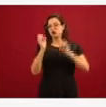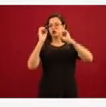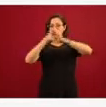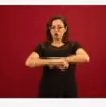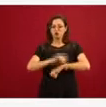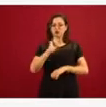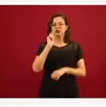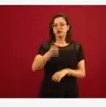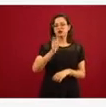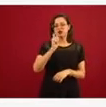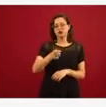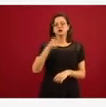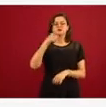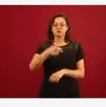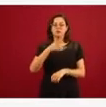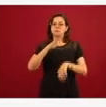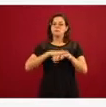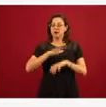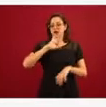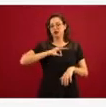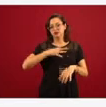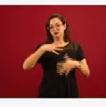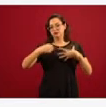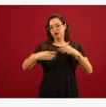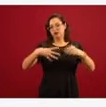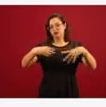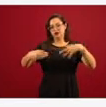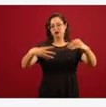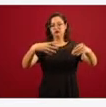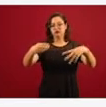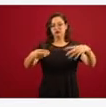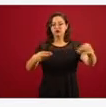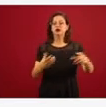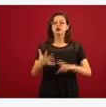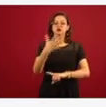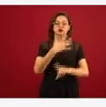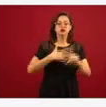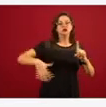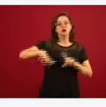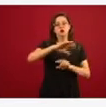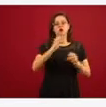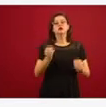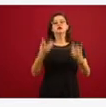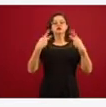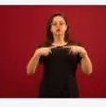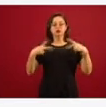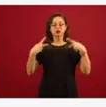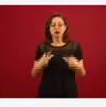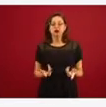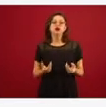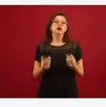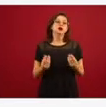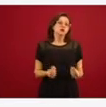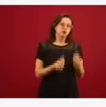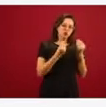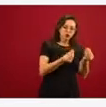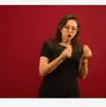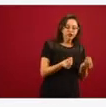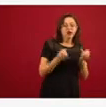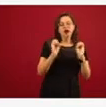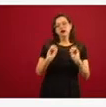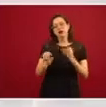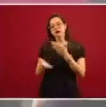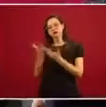And of course, the ones that are in a darker shade of green are the states that have a higher incidence rate, accumulated incidence rate.